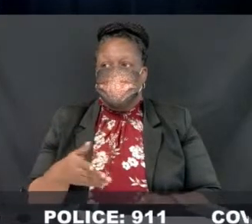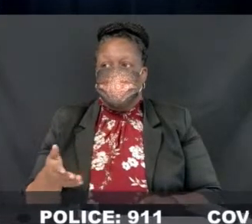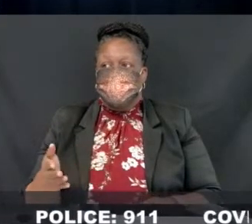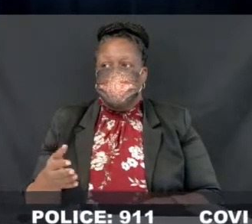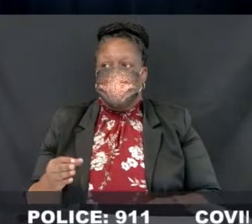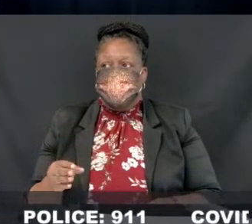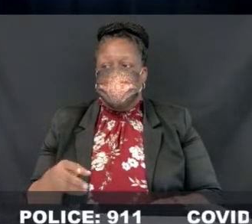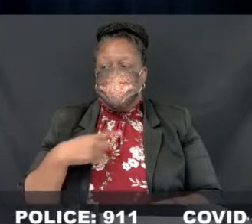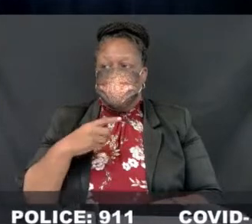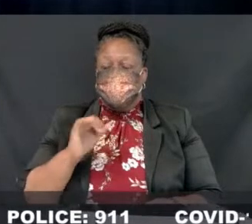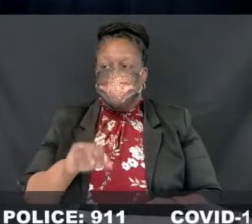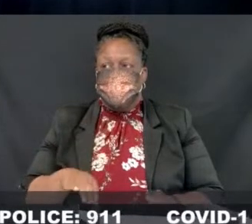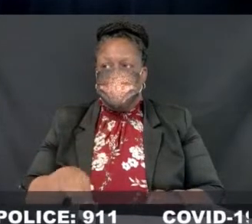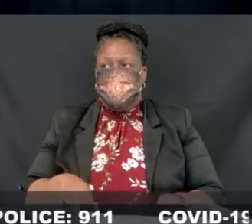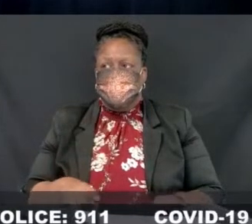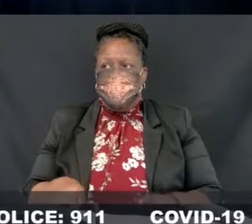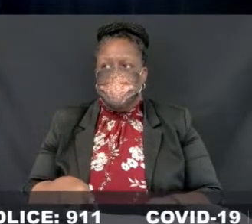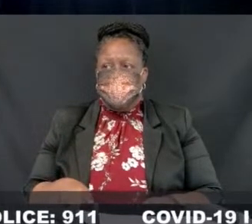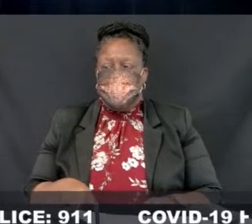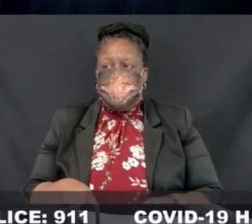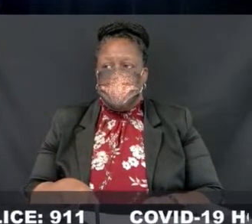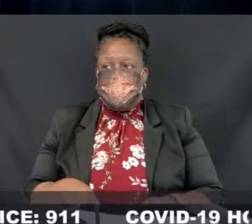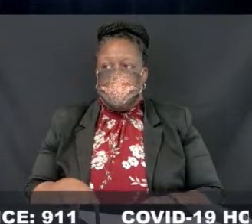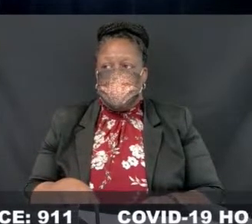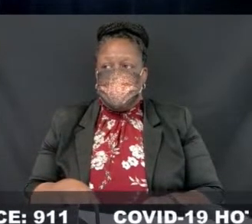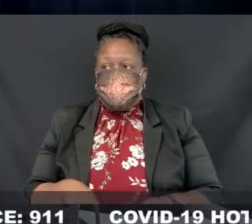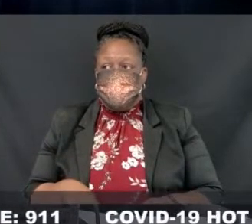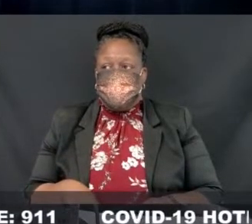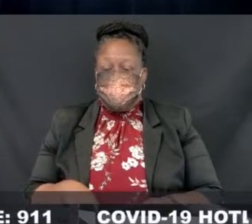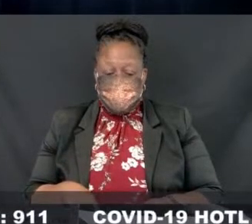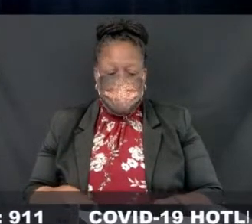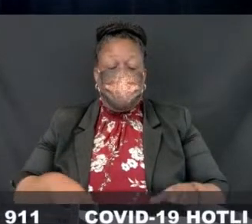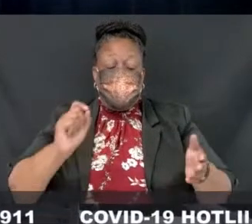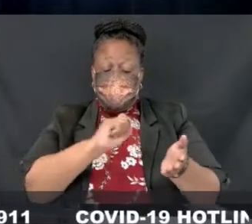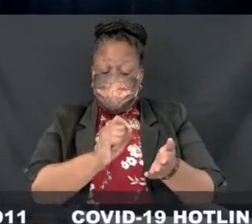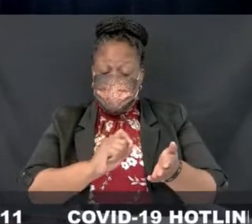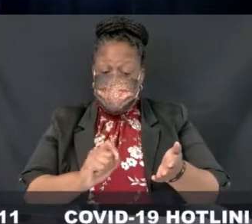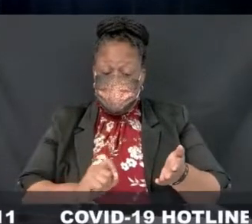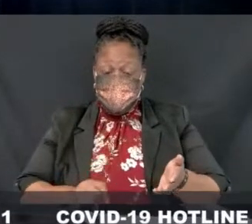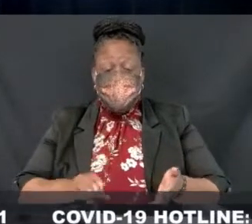Applications are necessary so that the police can be aware